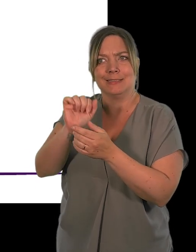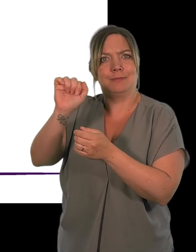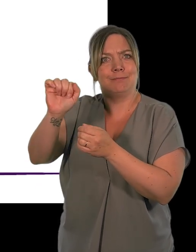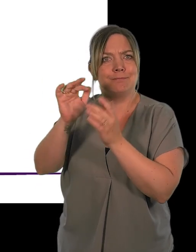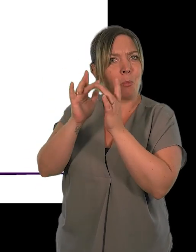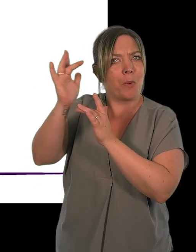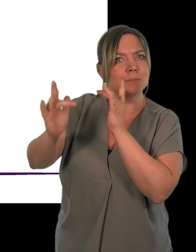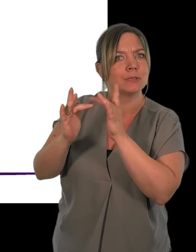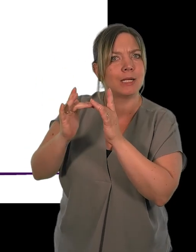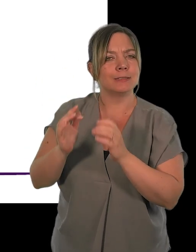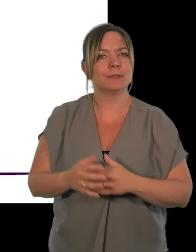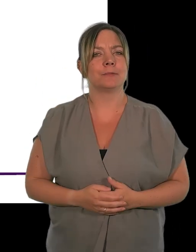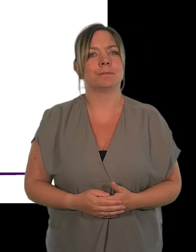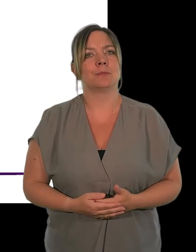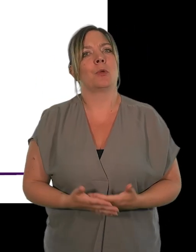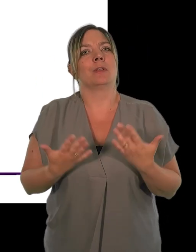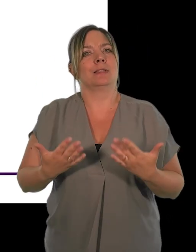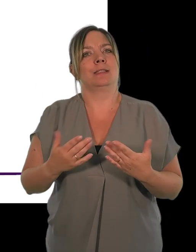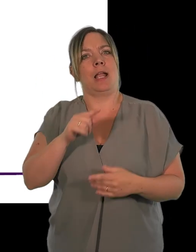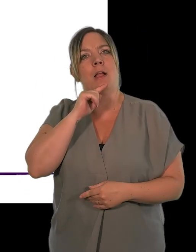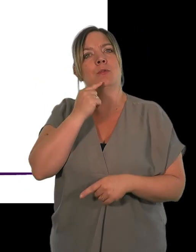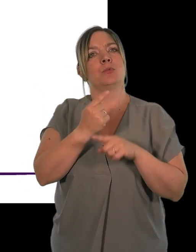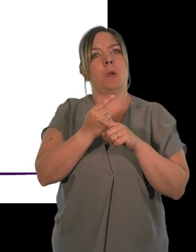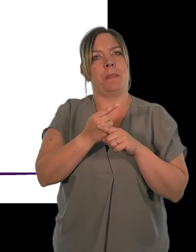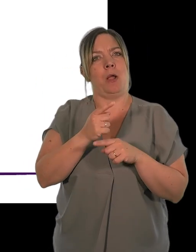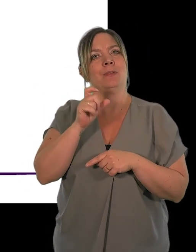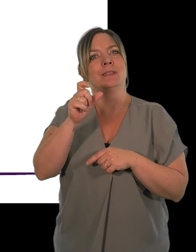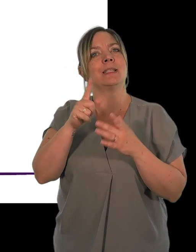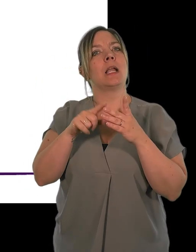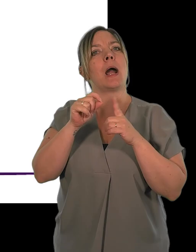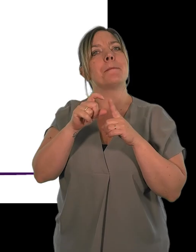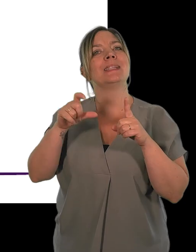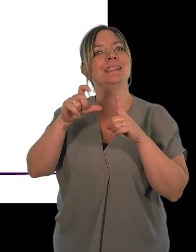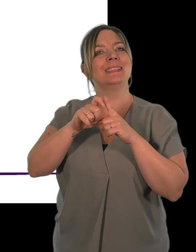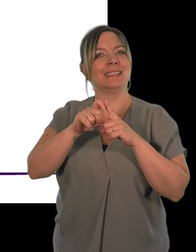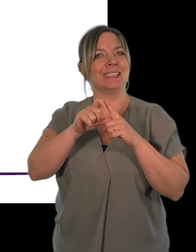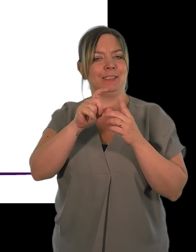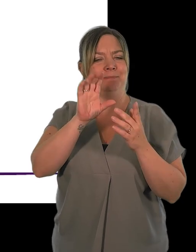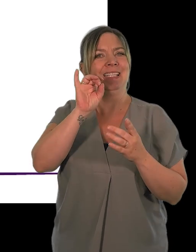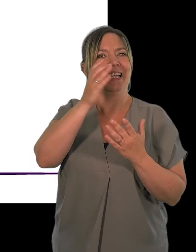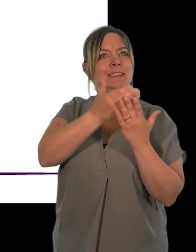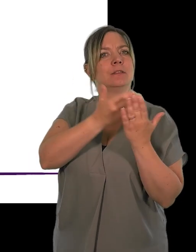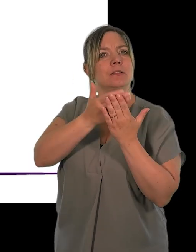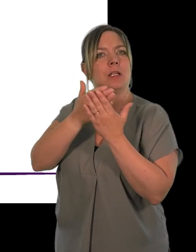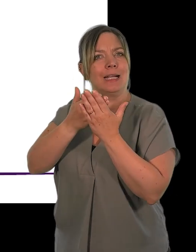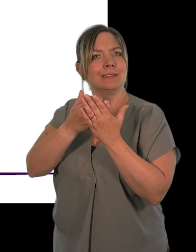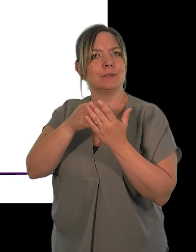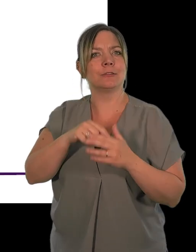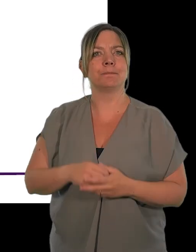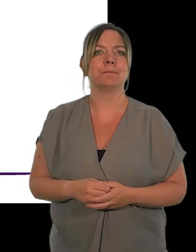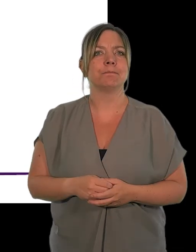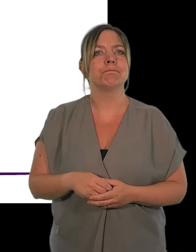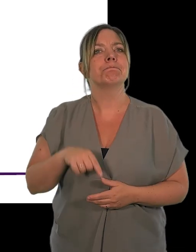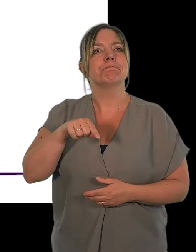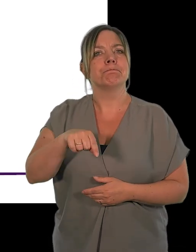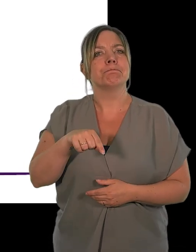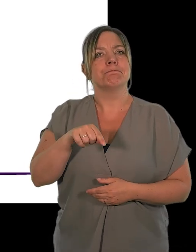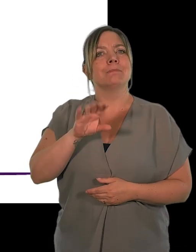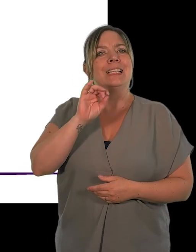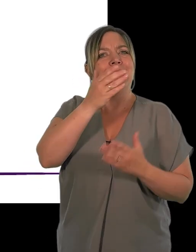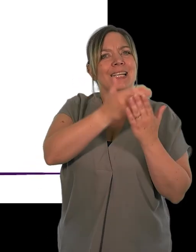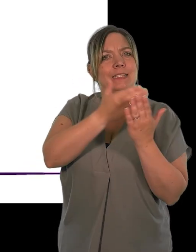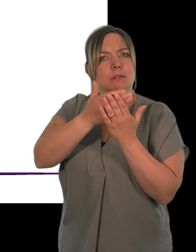So, now to the CIPD insights. Generally, the CIPD insights provide links